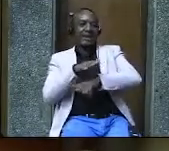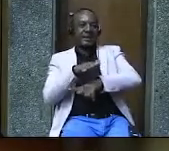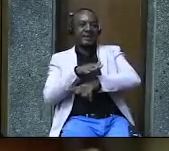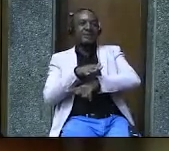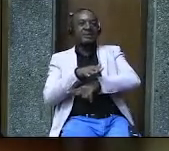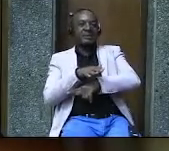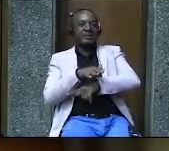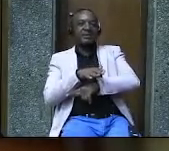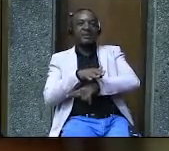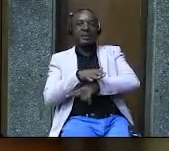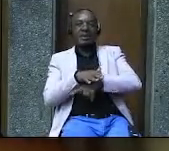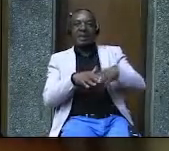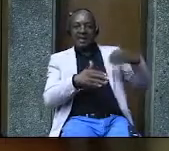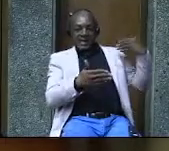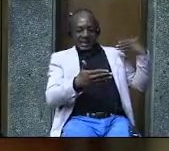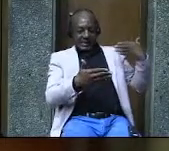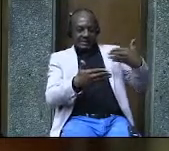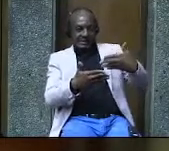after